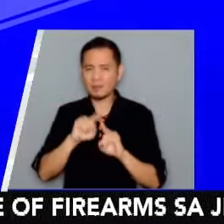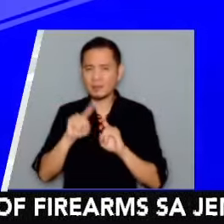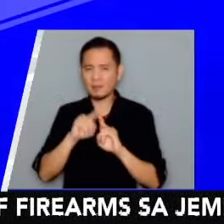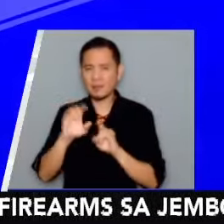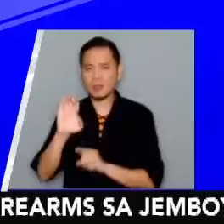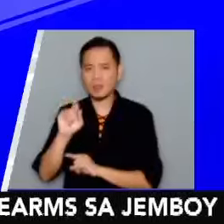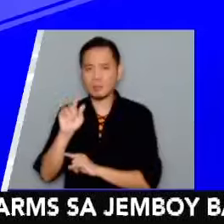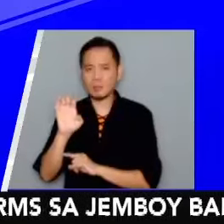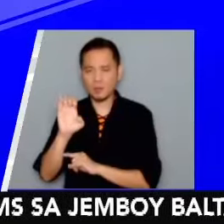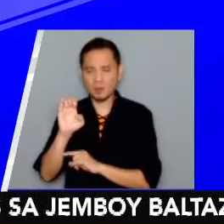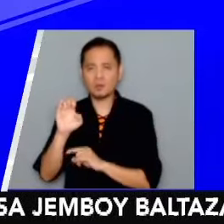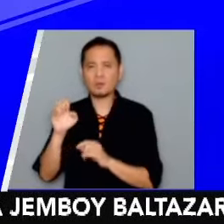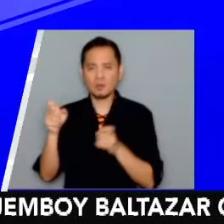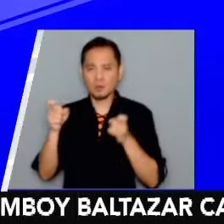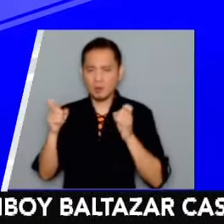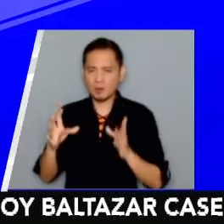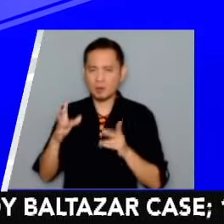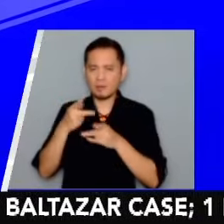personnel sa bansa.